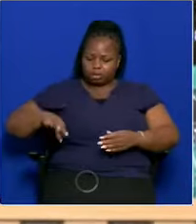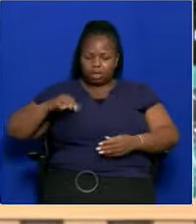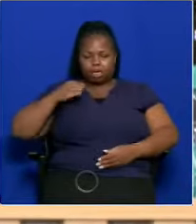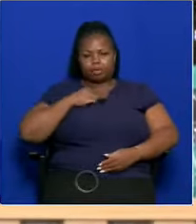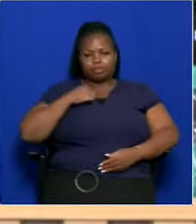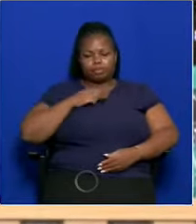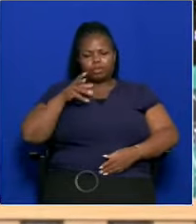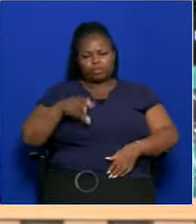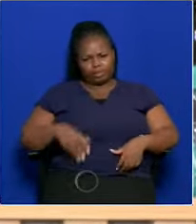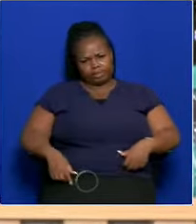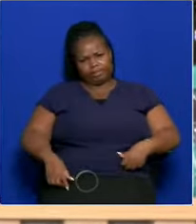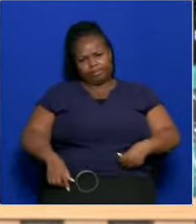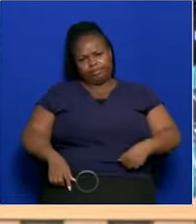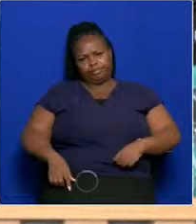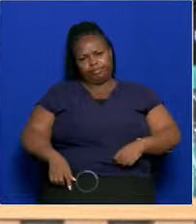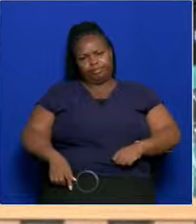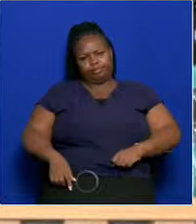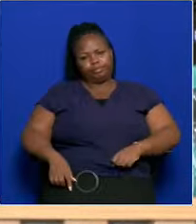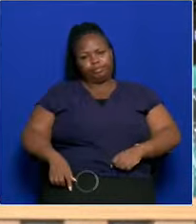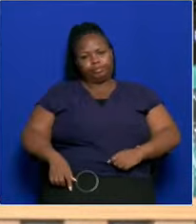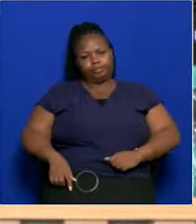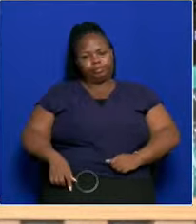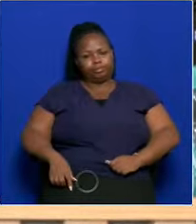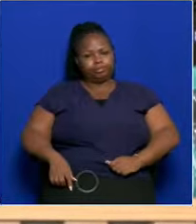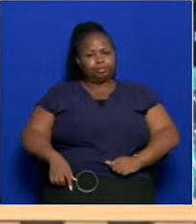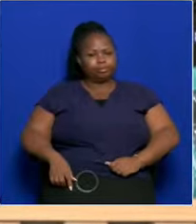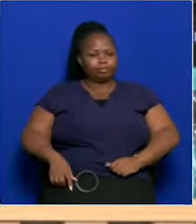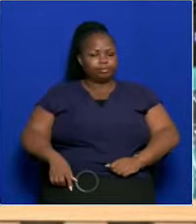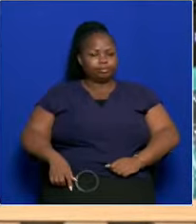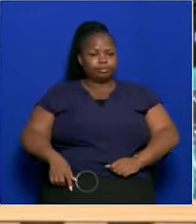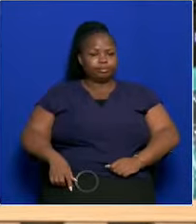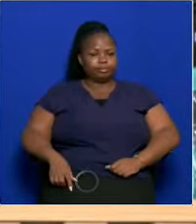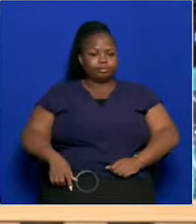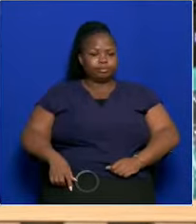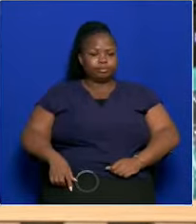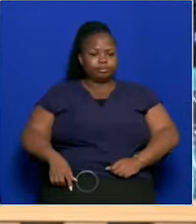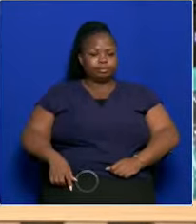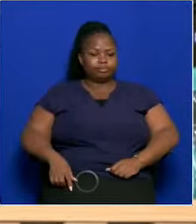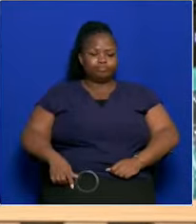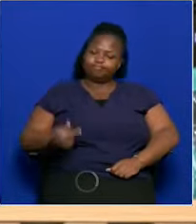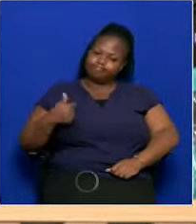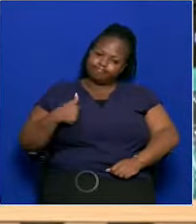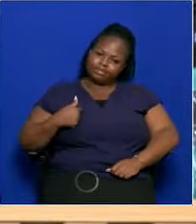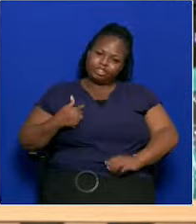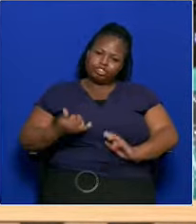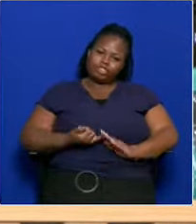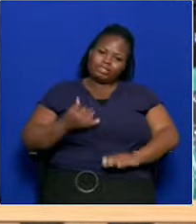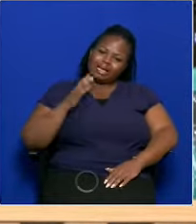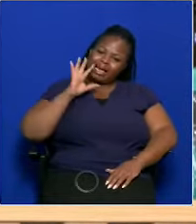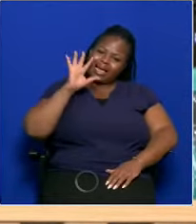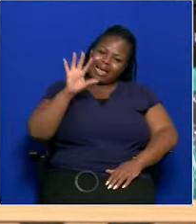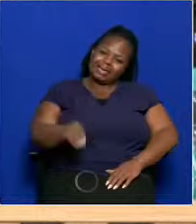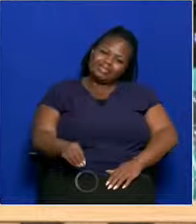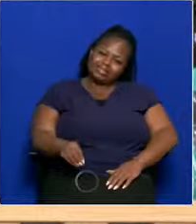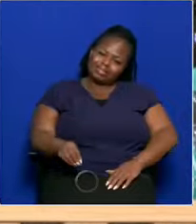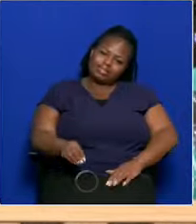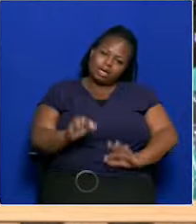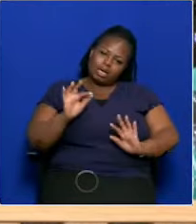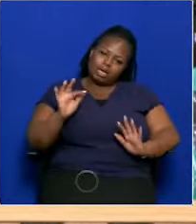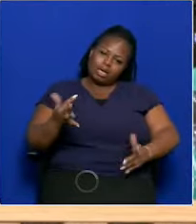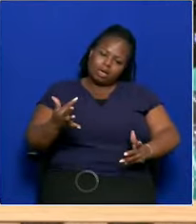That is all about. Yes, General. I was just asking, how do you categorize the nature of that